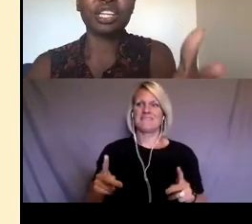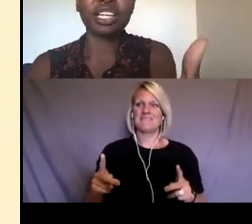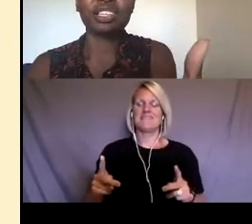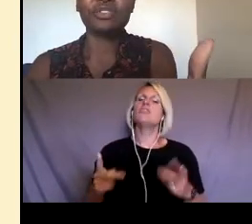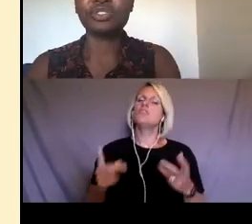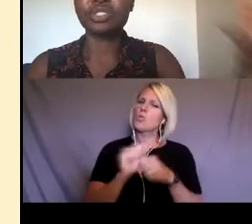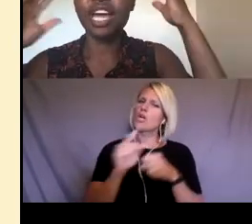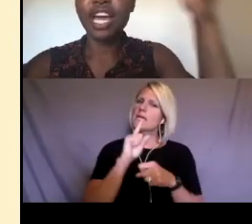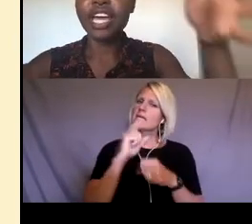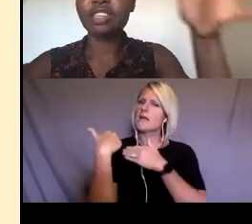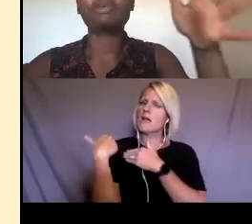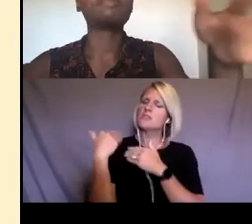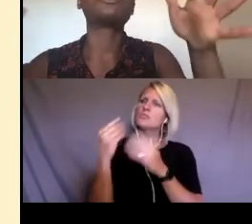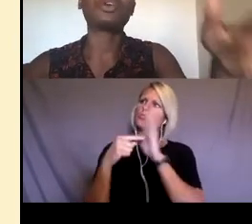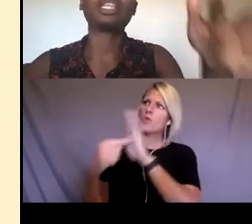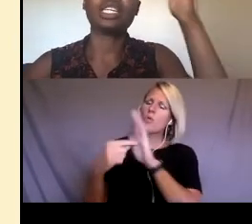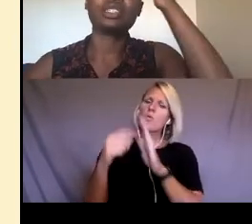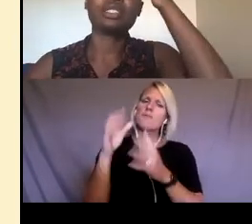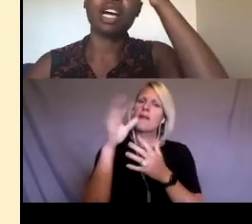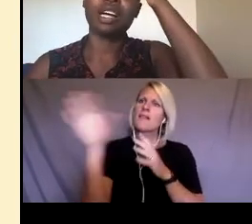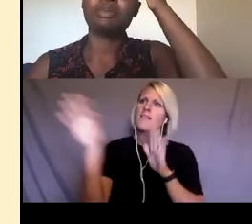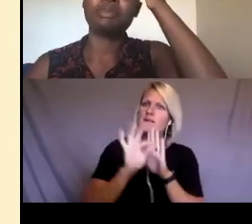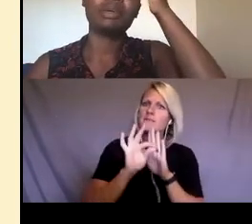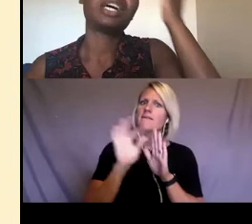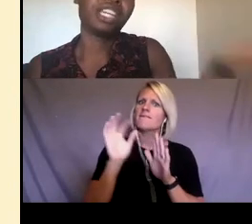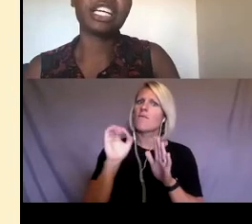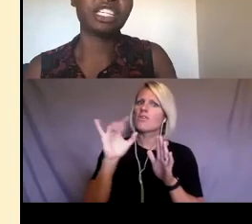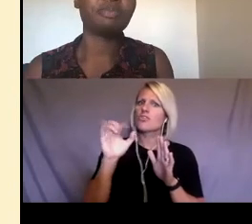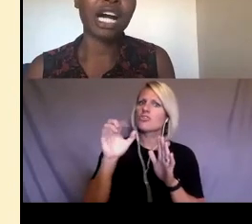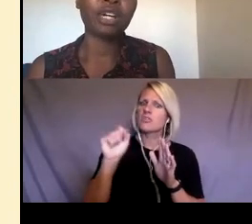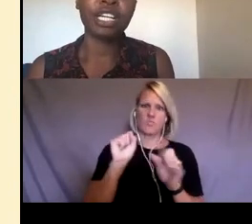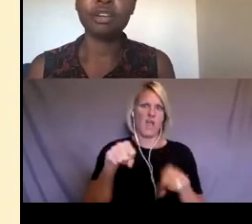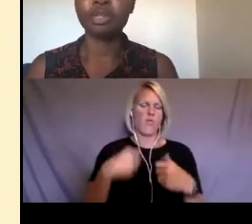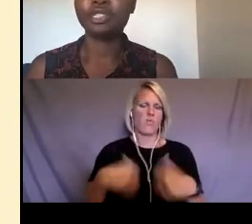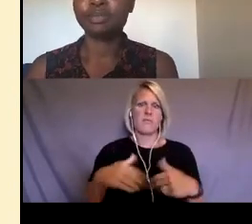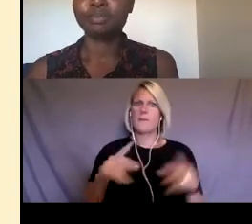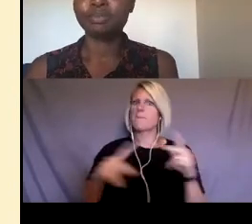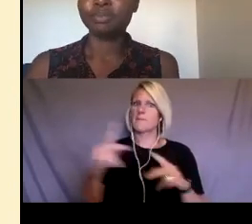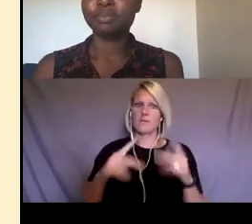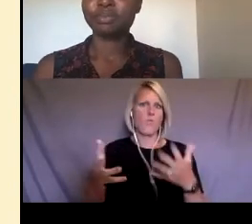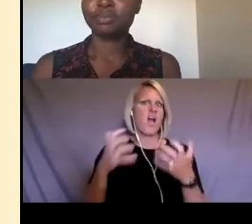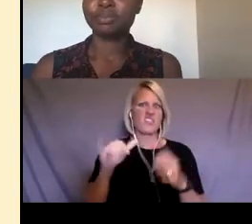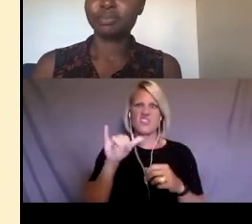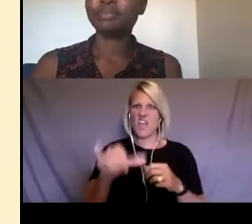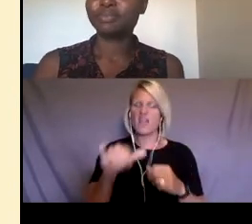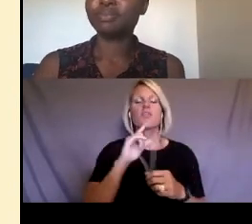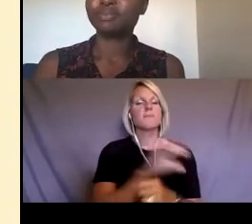the elected officials that, hey, the people want this. There is power in numbers.